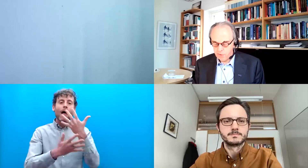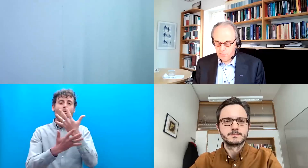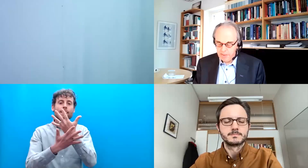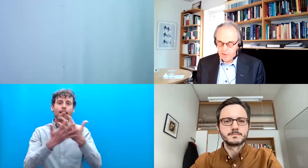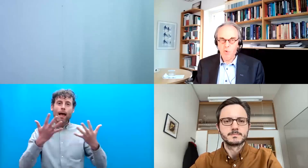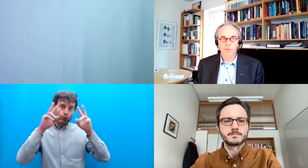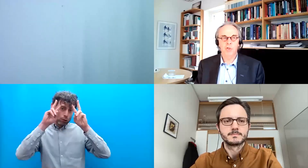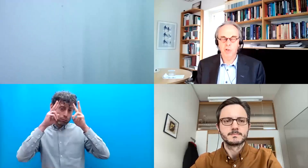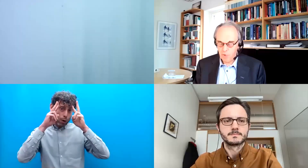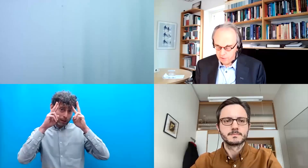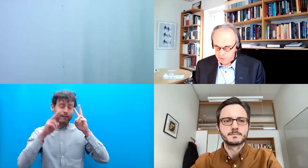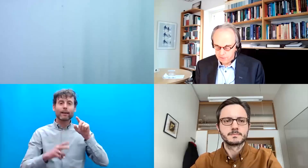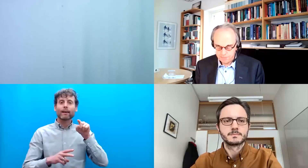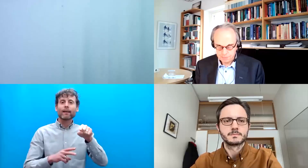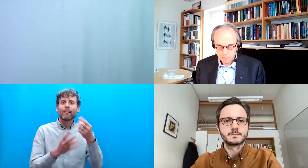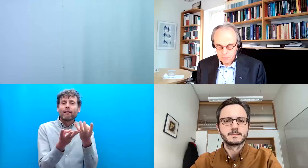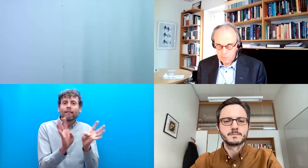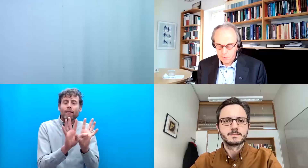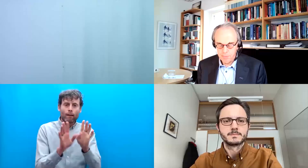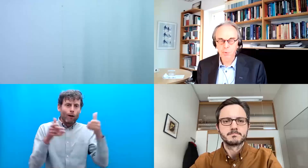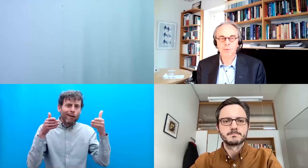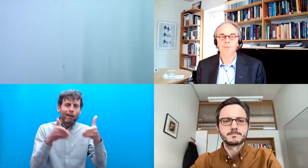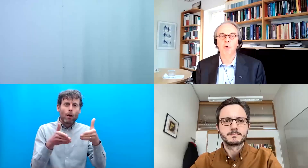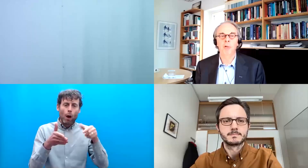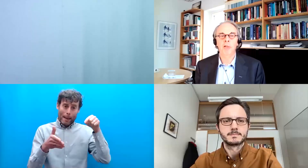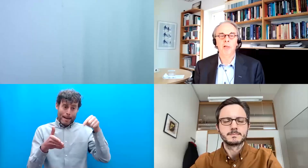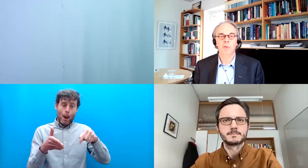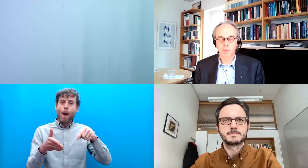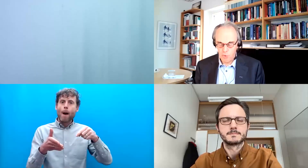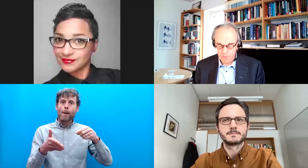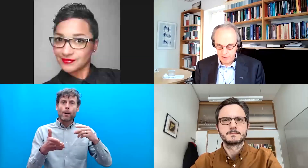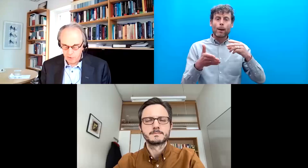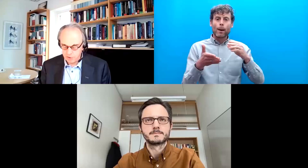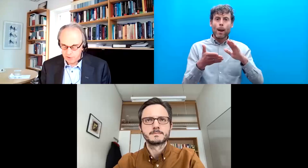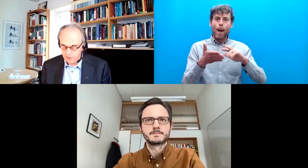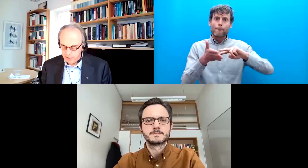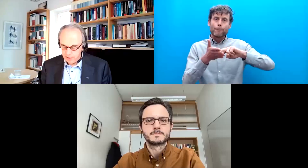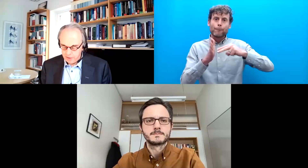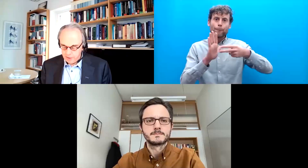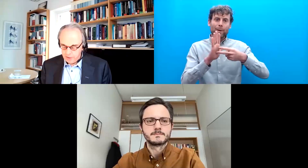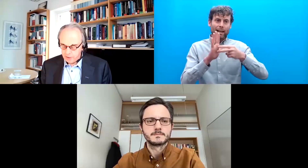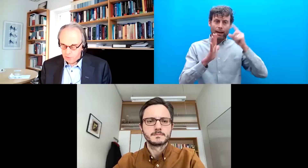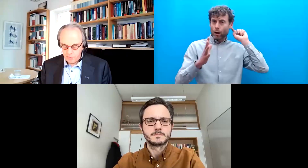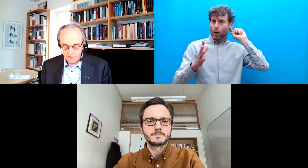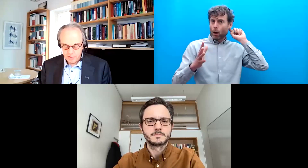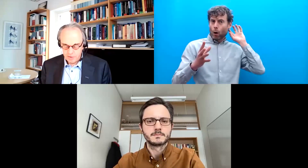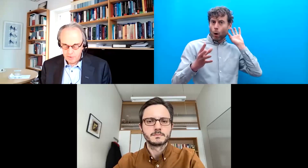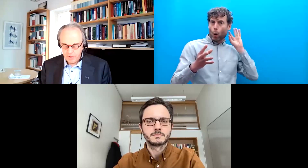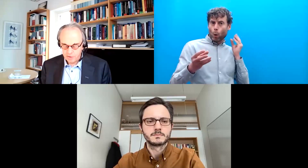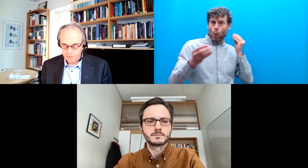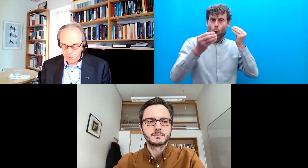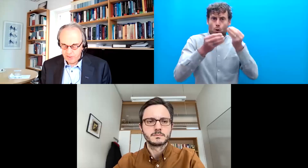on meaning composition, among others, both formally and neurobiologically. He has summarized